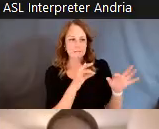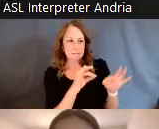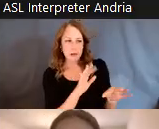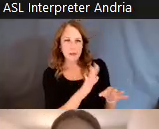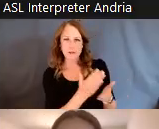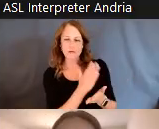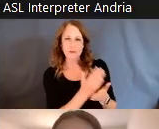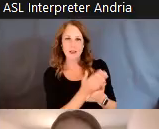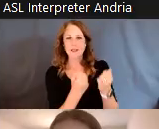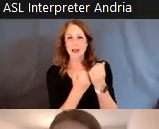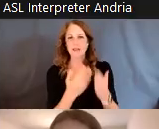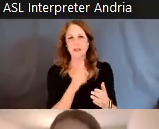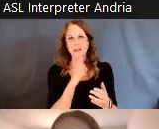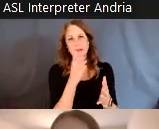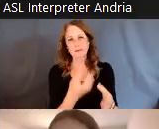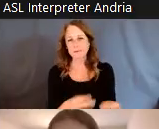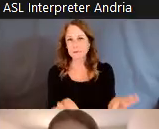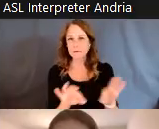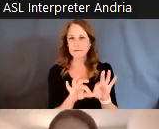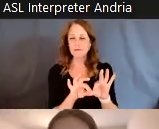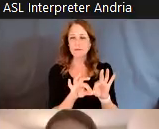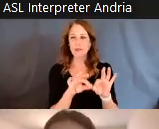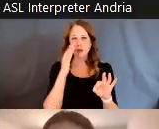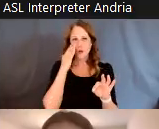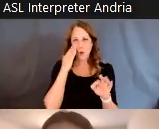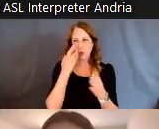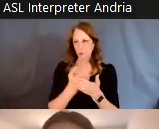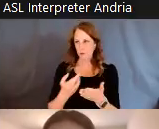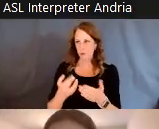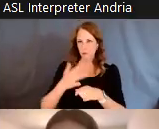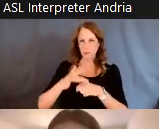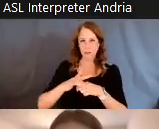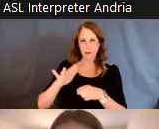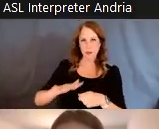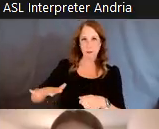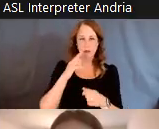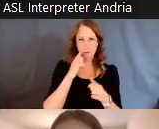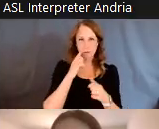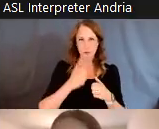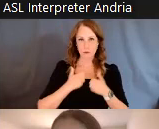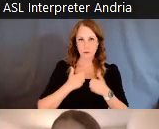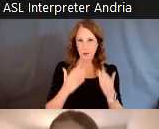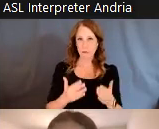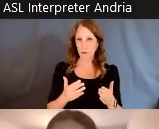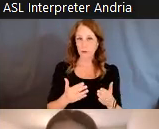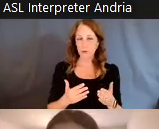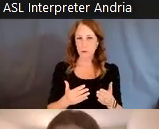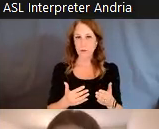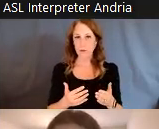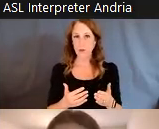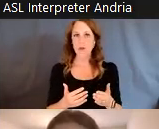it's so important to know what resources are available to survivors in the community, be able to make